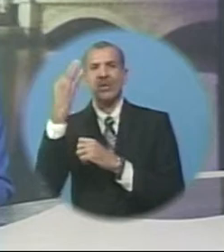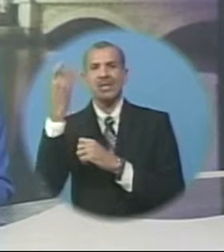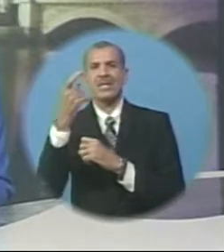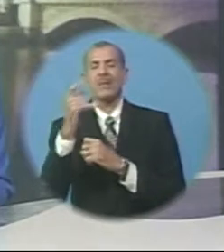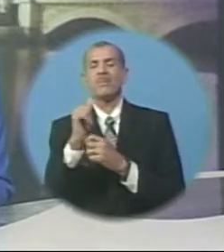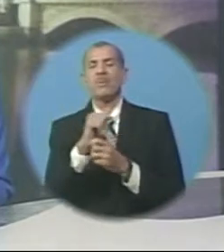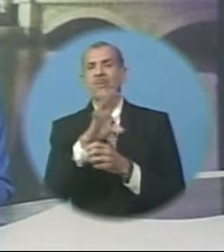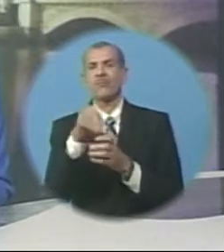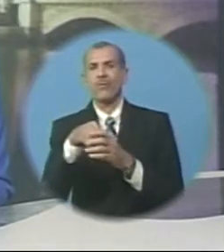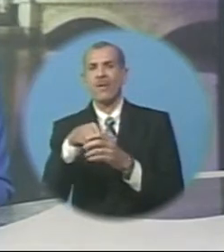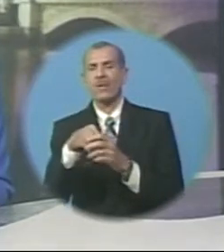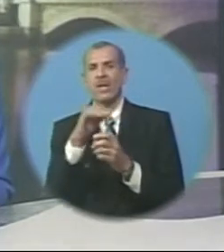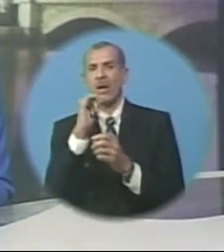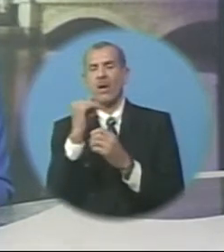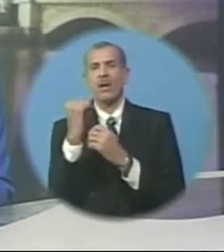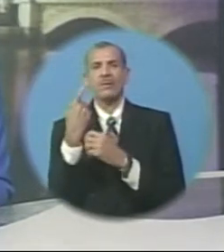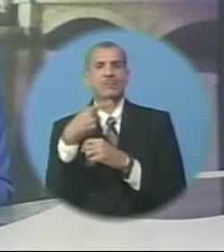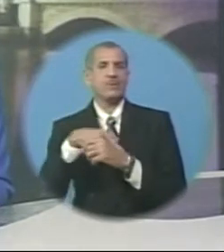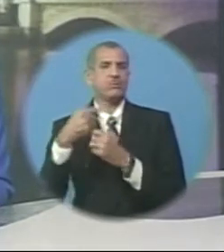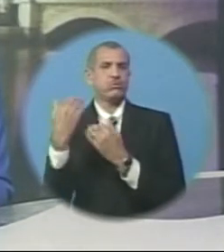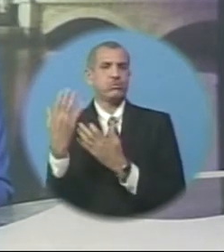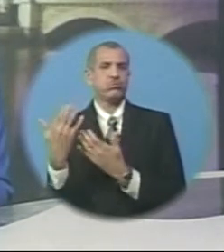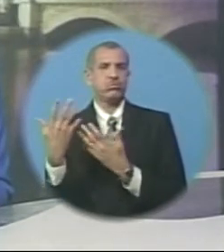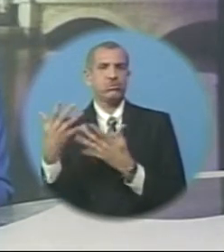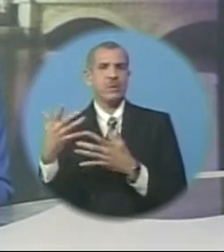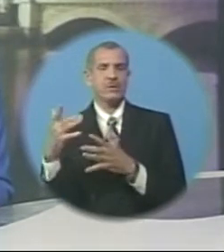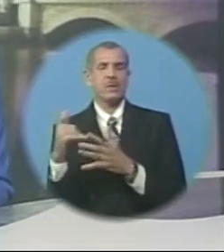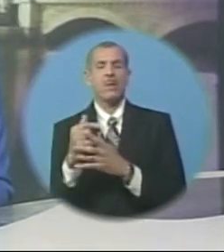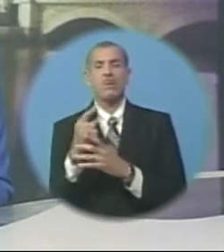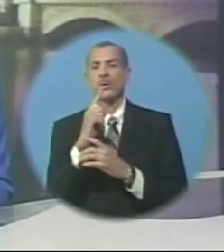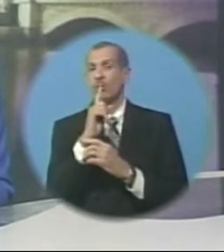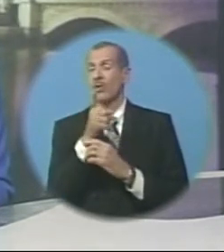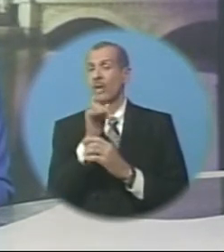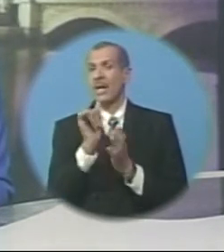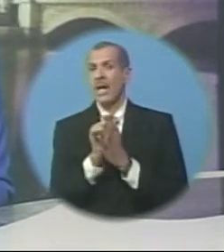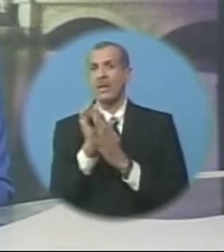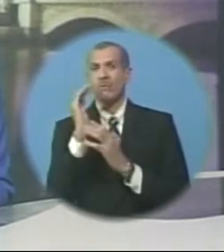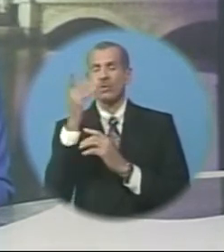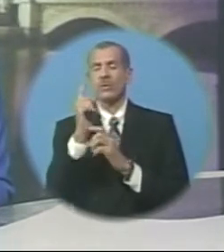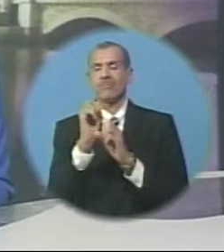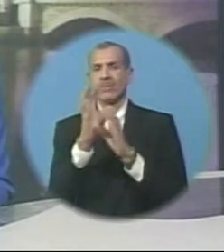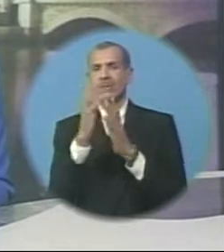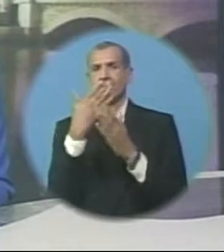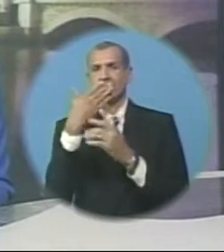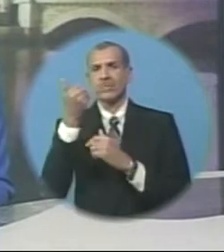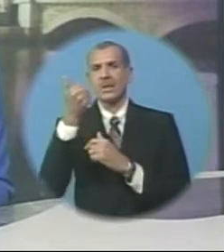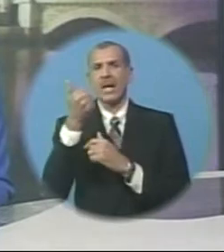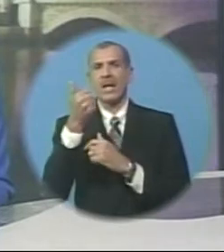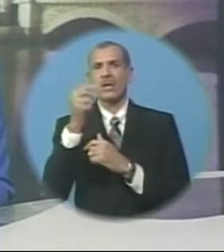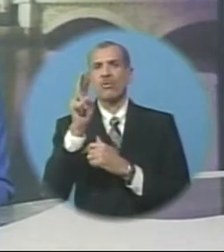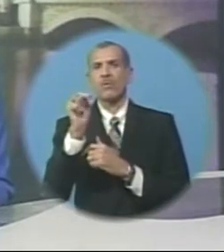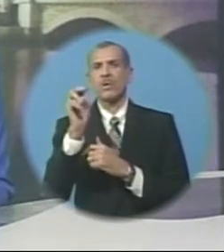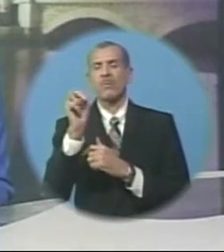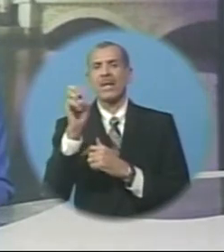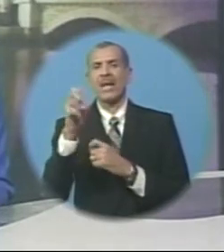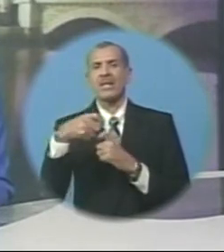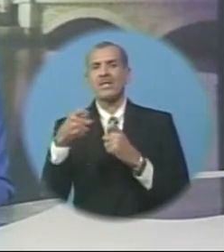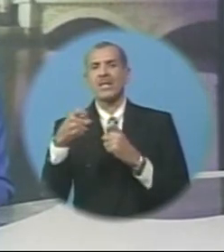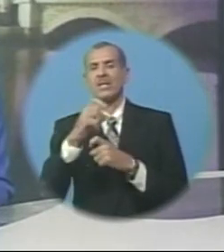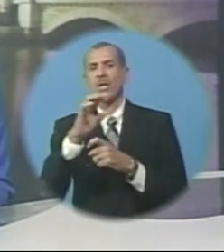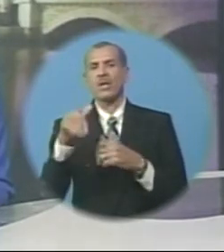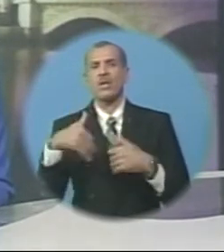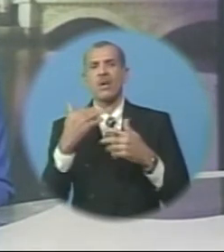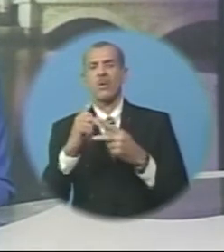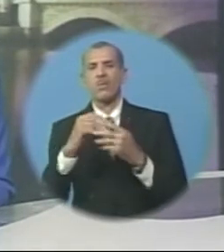aren't wasting any time in ensuring that the future remains bright. And the Barbados Renewable Energy Association is all for young involvement